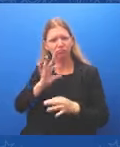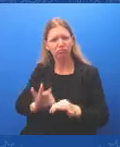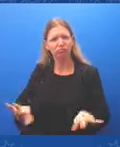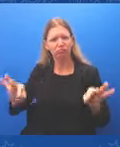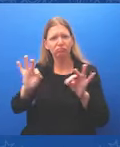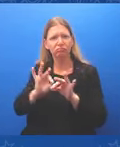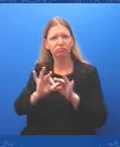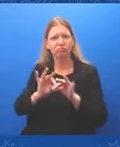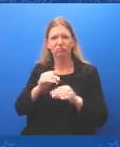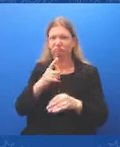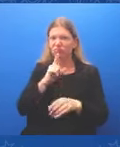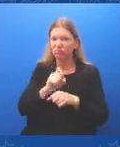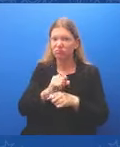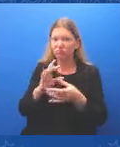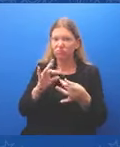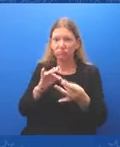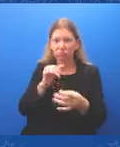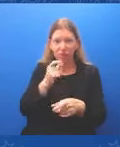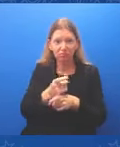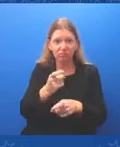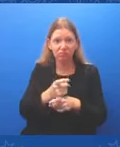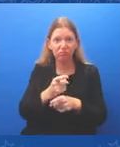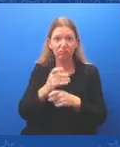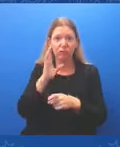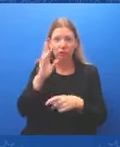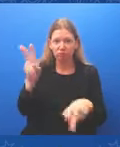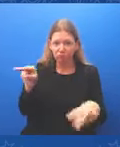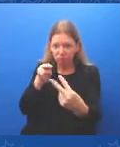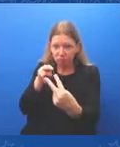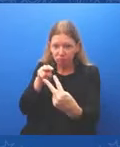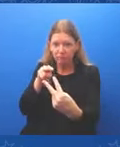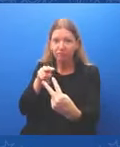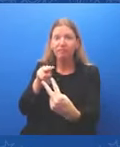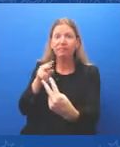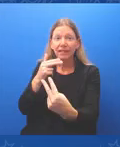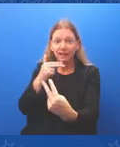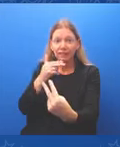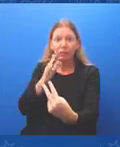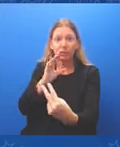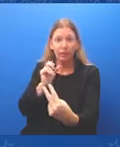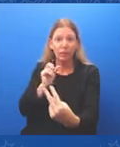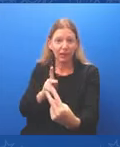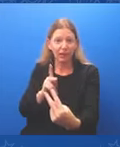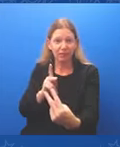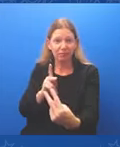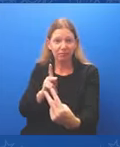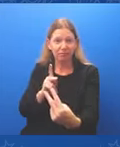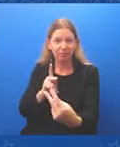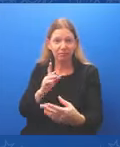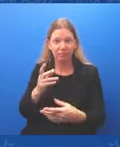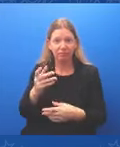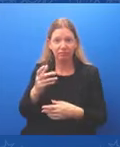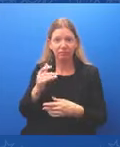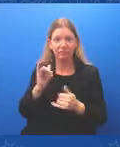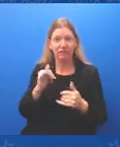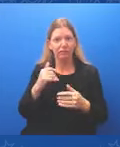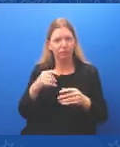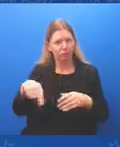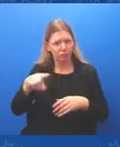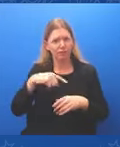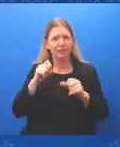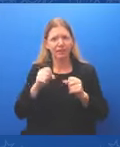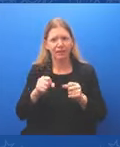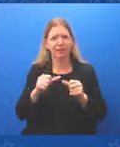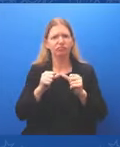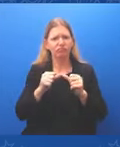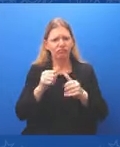it. It's the work of all of us to make sure we keep moving in that direction. We're reminded of that truth on this